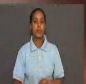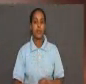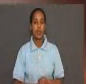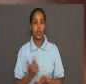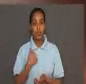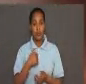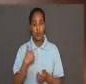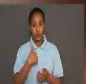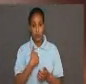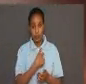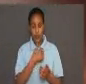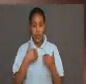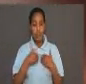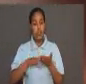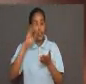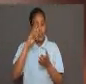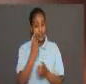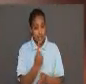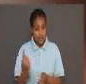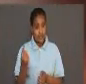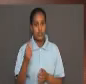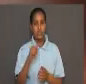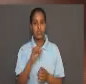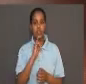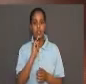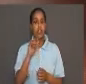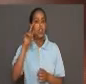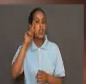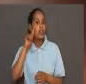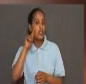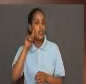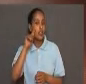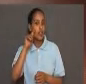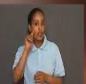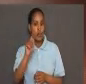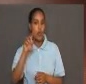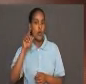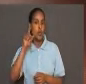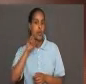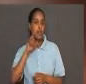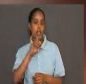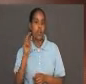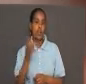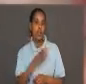and we have learned if each is thermoplastic or thermoset.